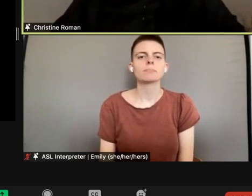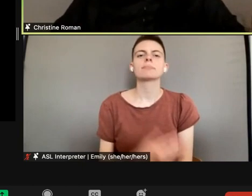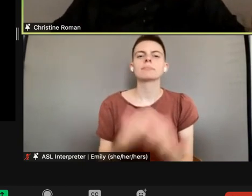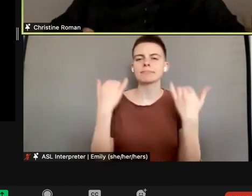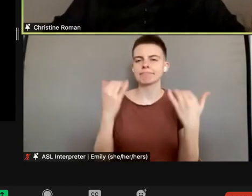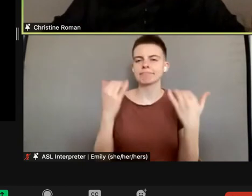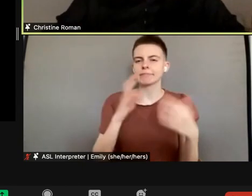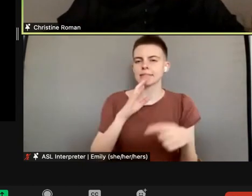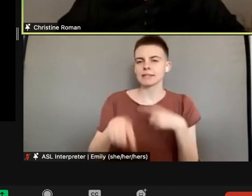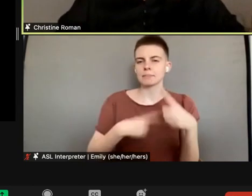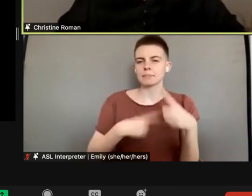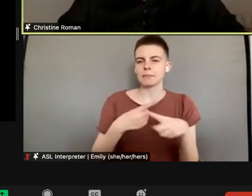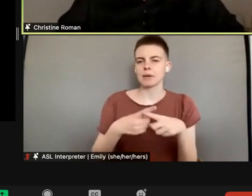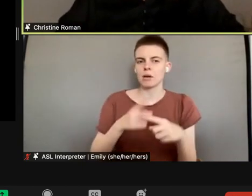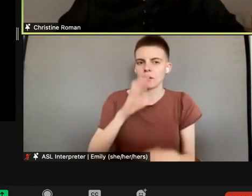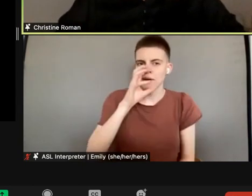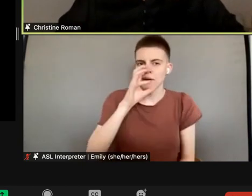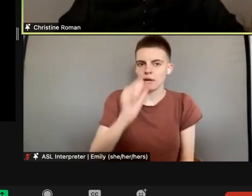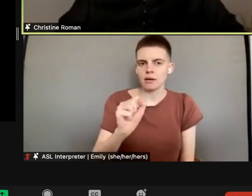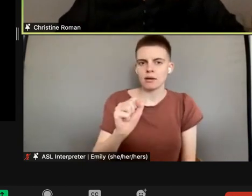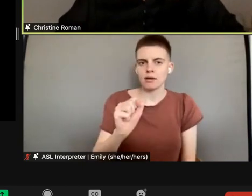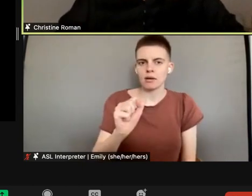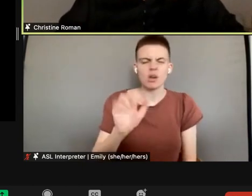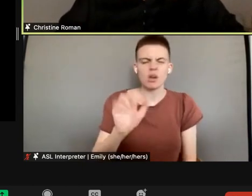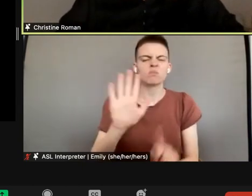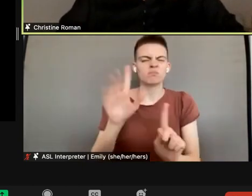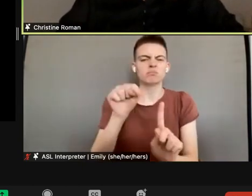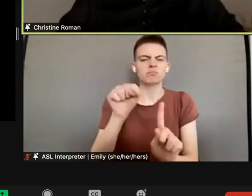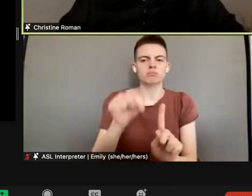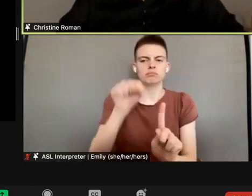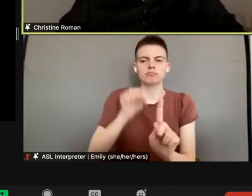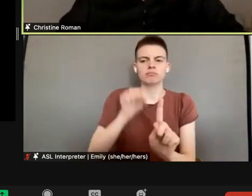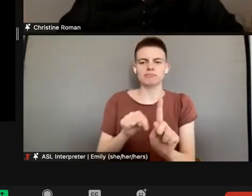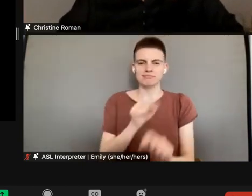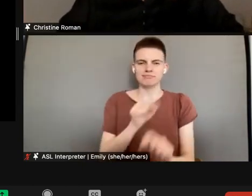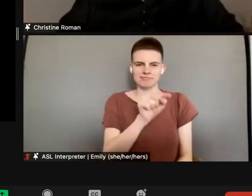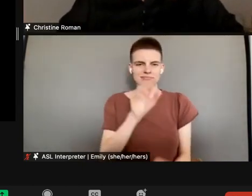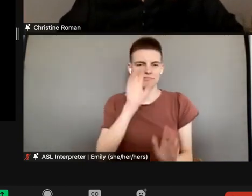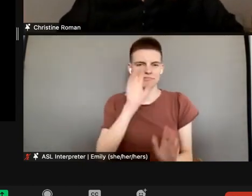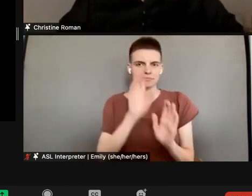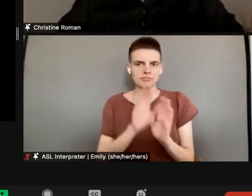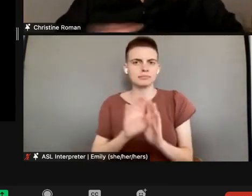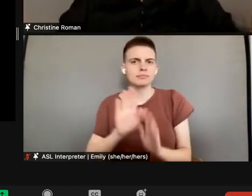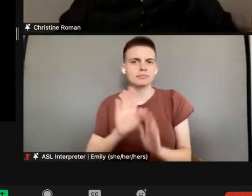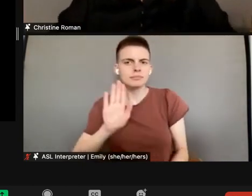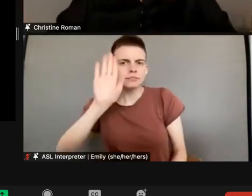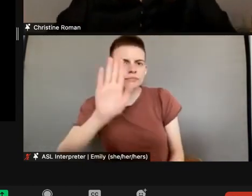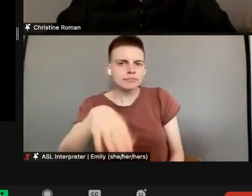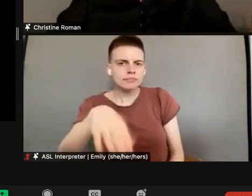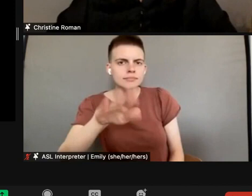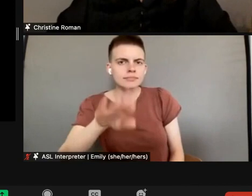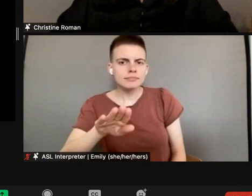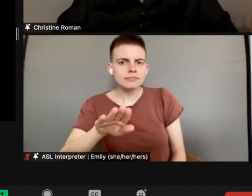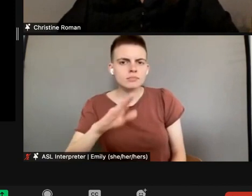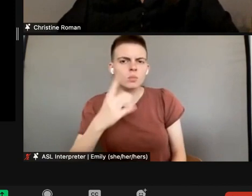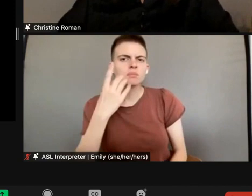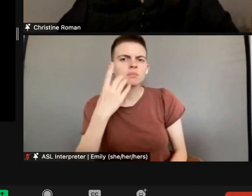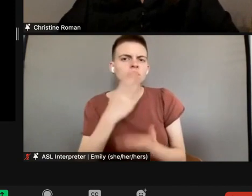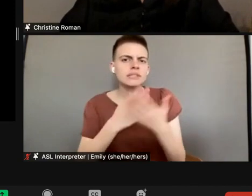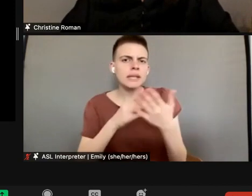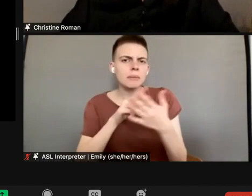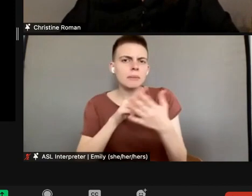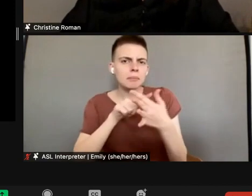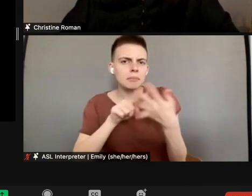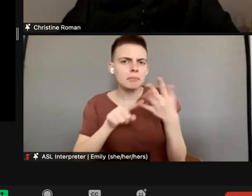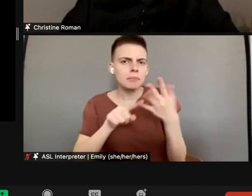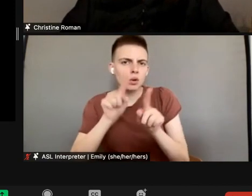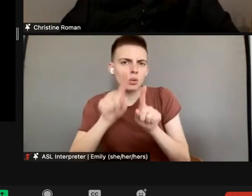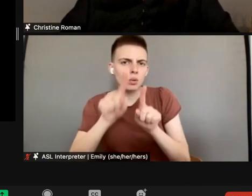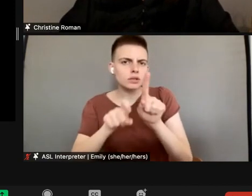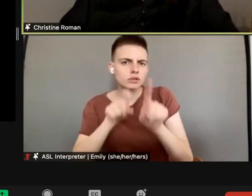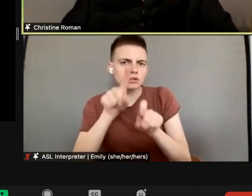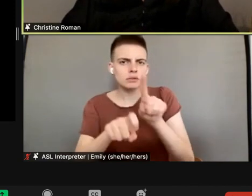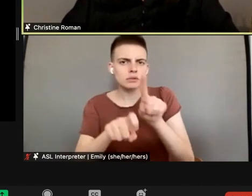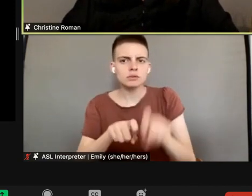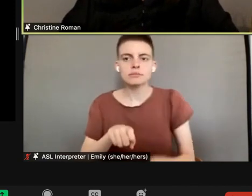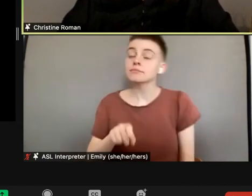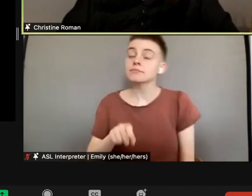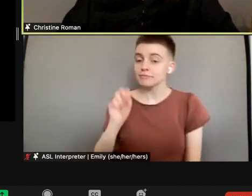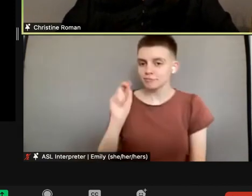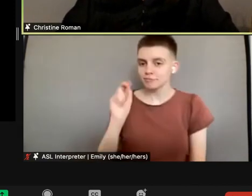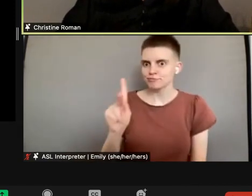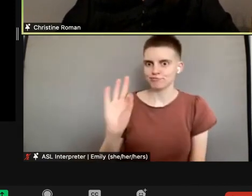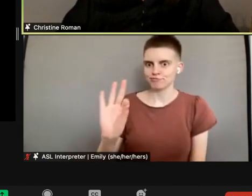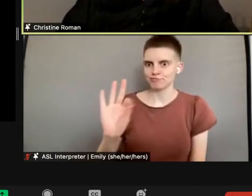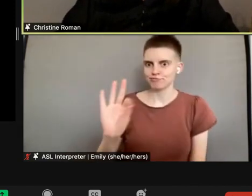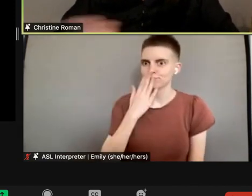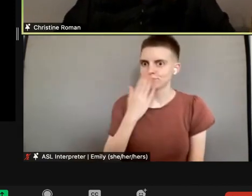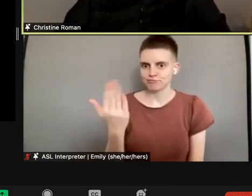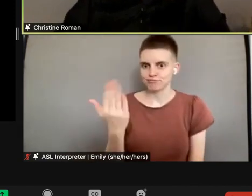novelty. Wait, I'm going to go back to this picture. This really Christine? scary. Yes. We have a couple of questions. Okay,